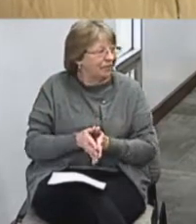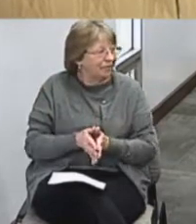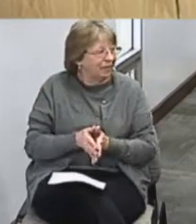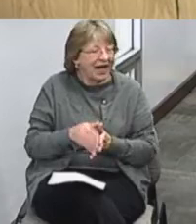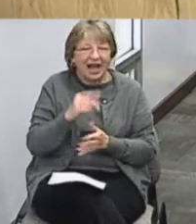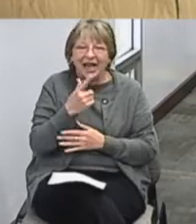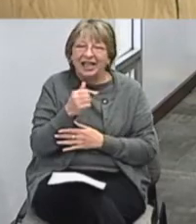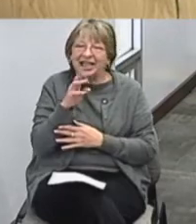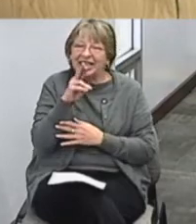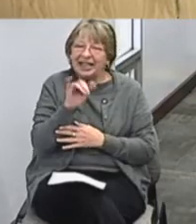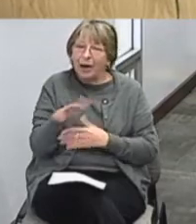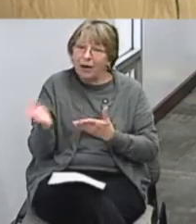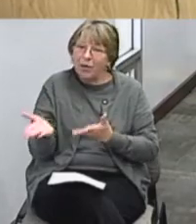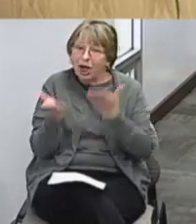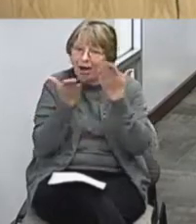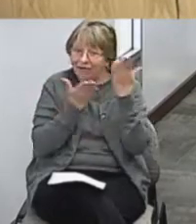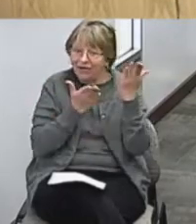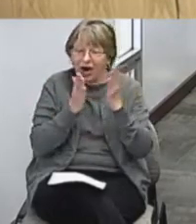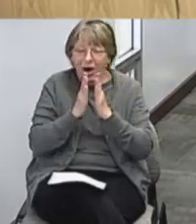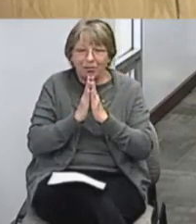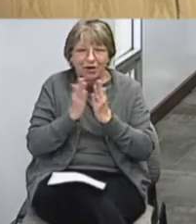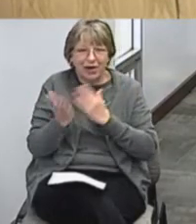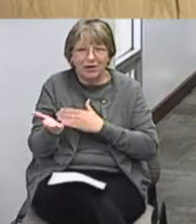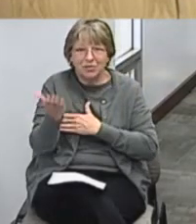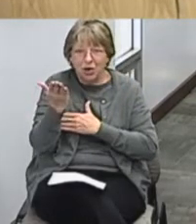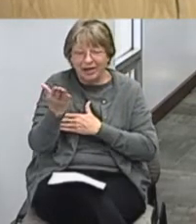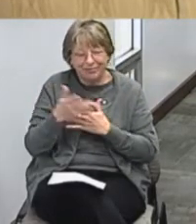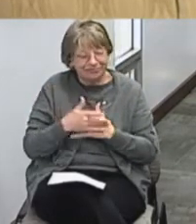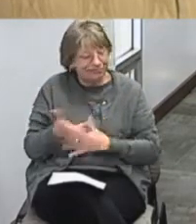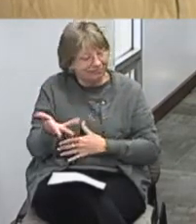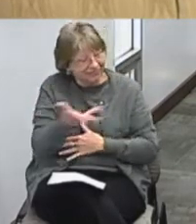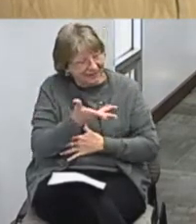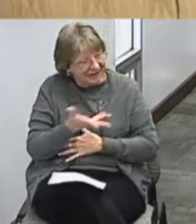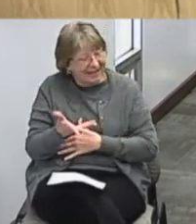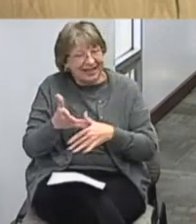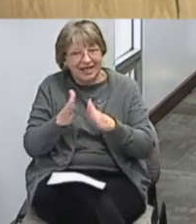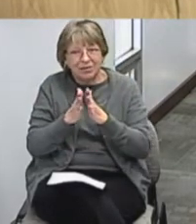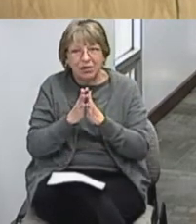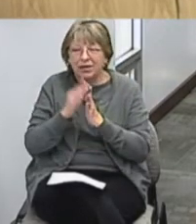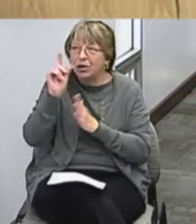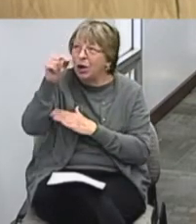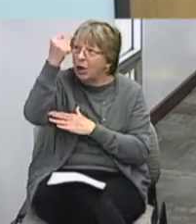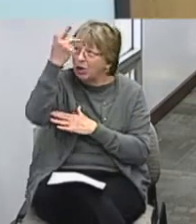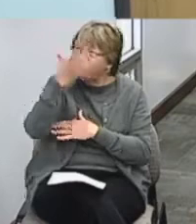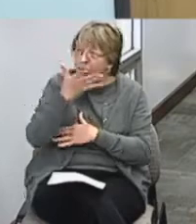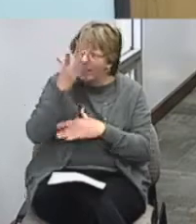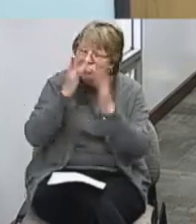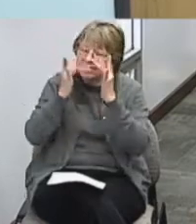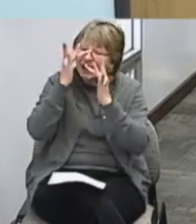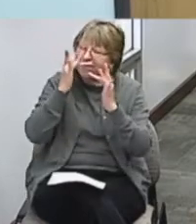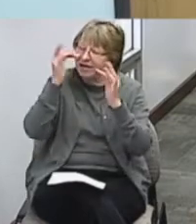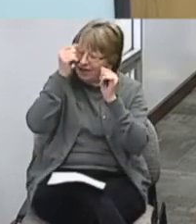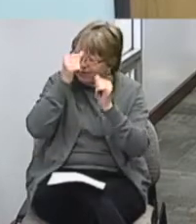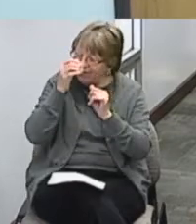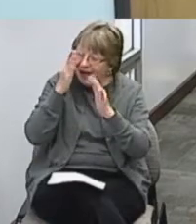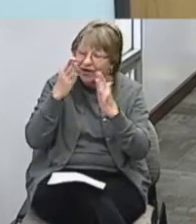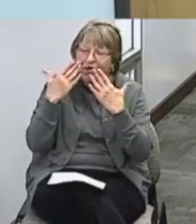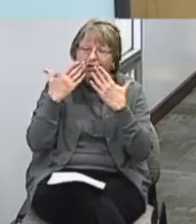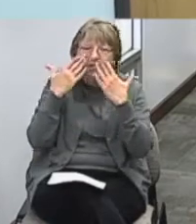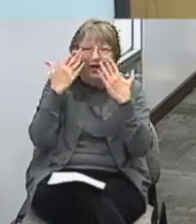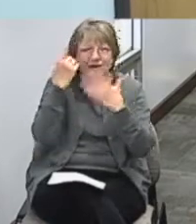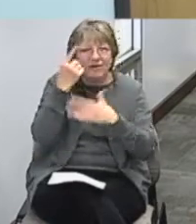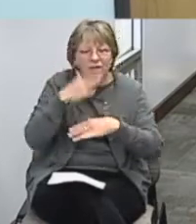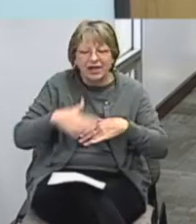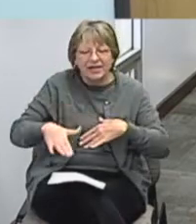Gary's going to offer the prayer today. Thank you, Gary. You're welcome. Shall we pray? Our gracious Heavenly Father, we are so grateful for this land that we live in,